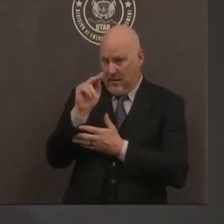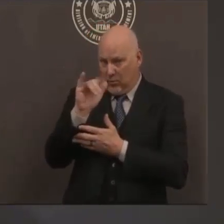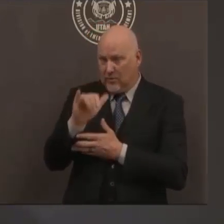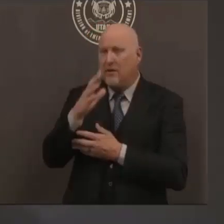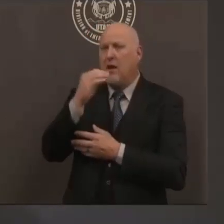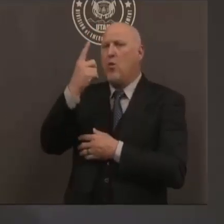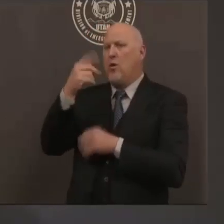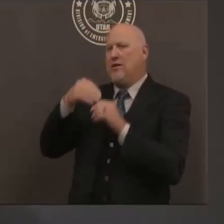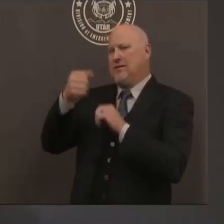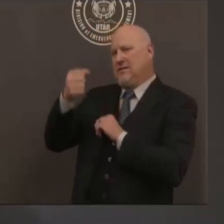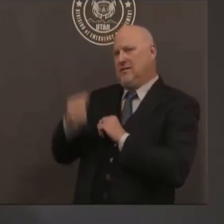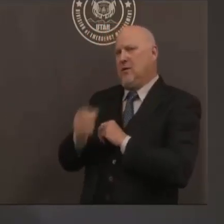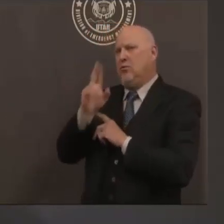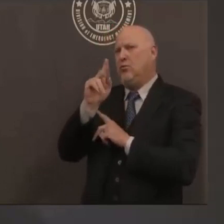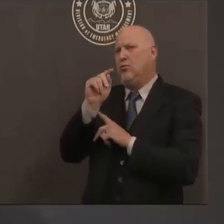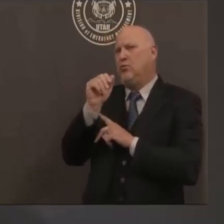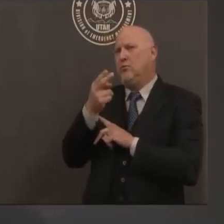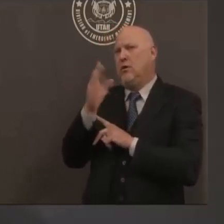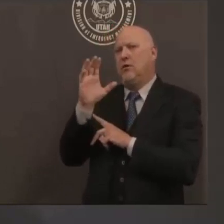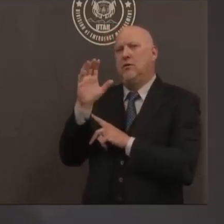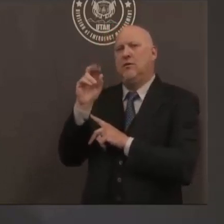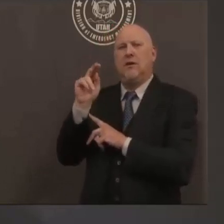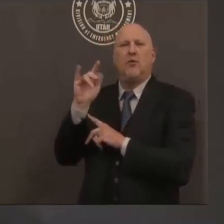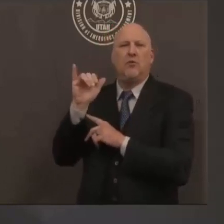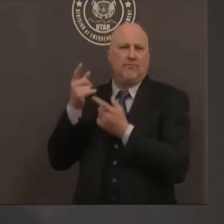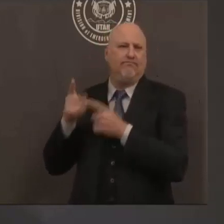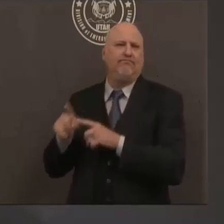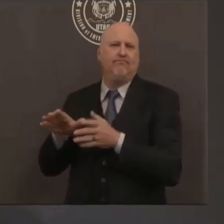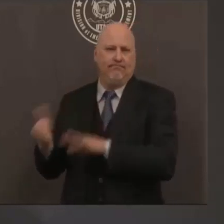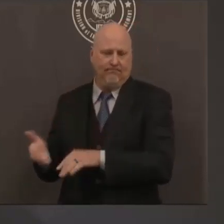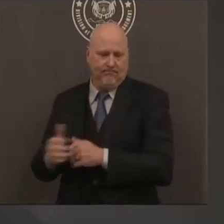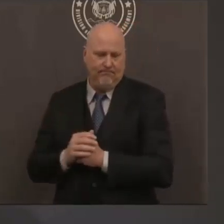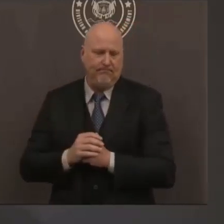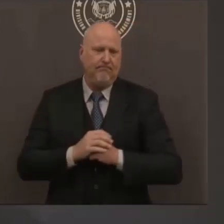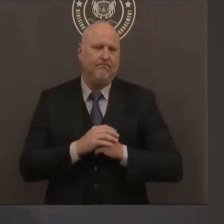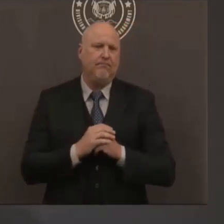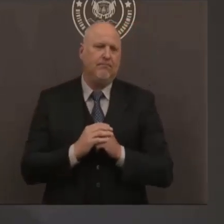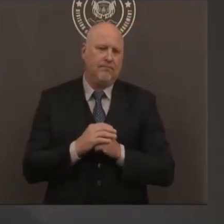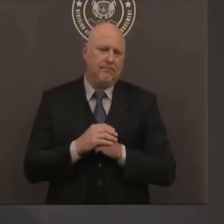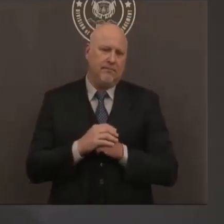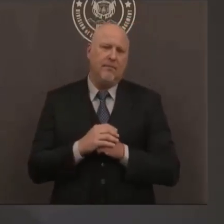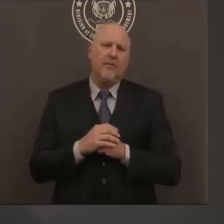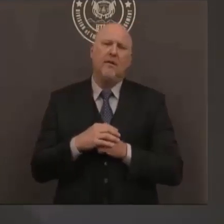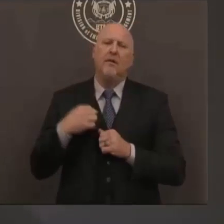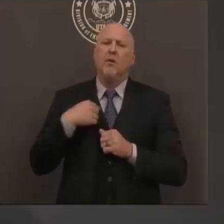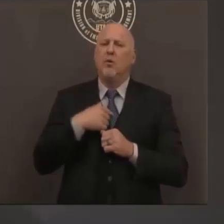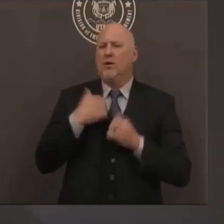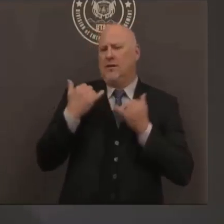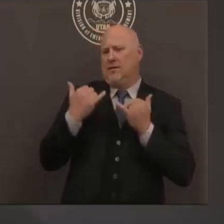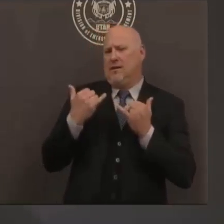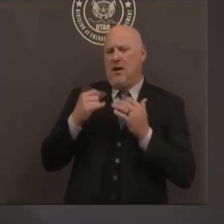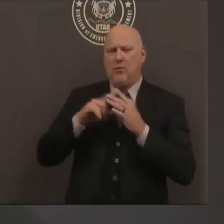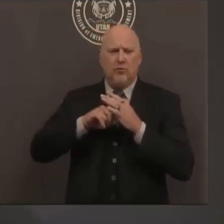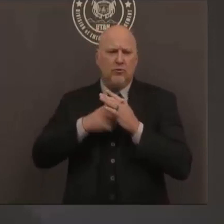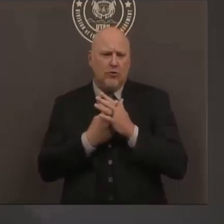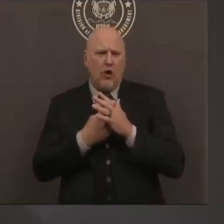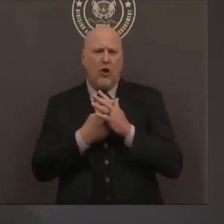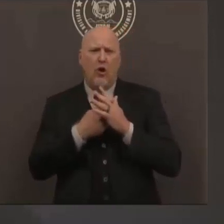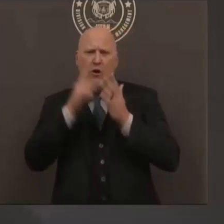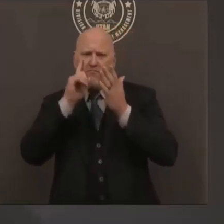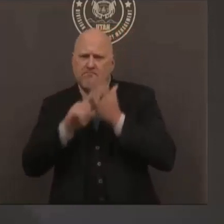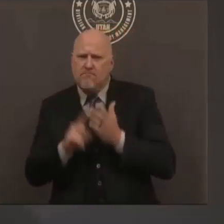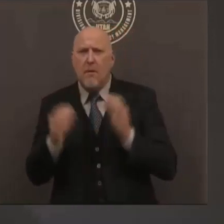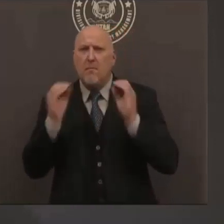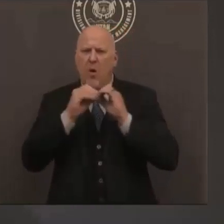So we have started to look at our case trends by smaller areas, and we've noticed some promising trends in these areas.